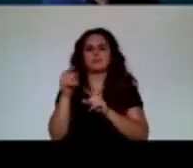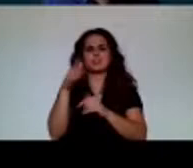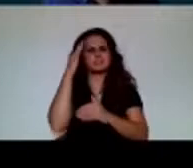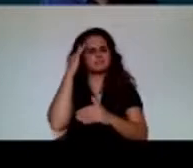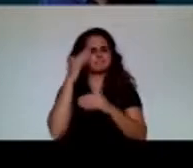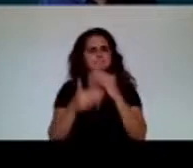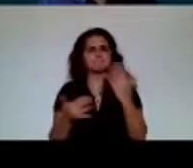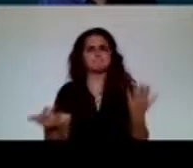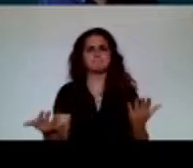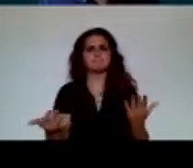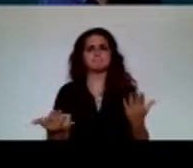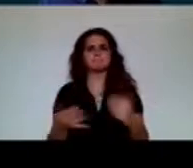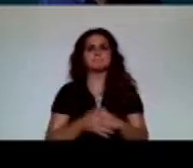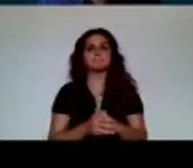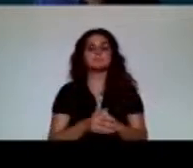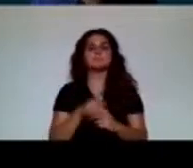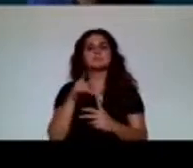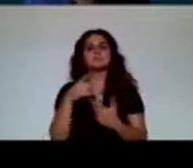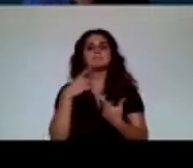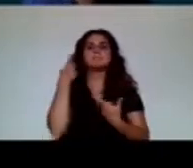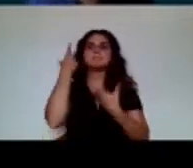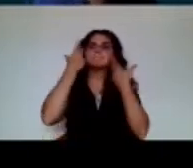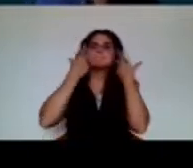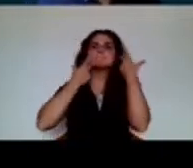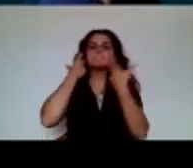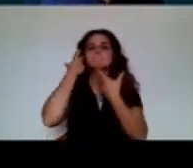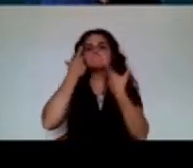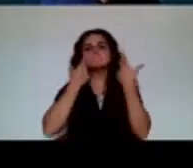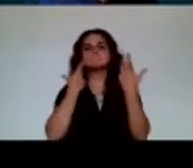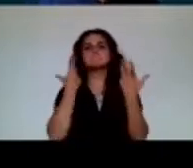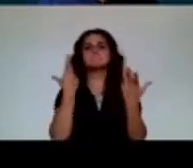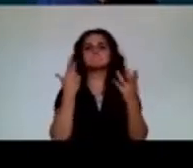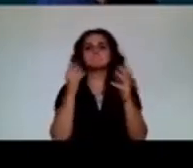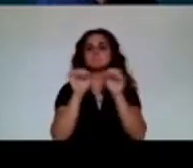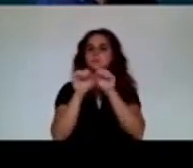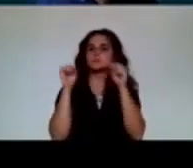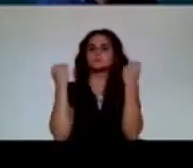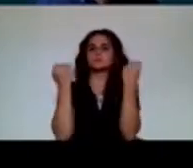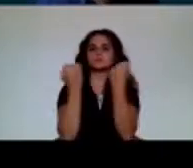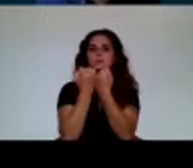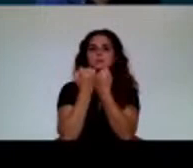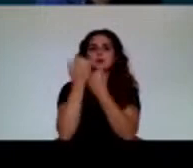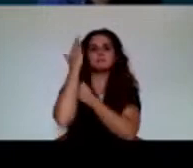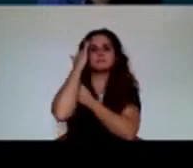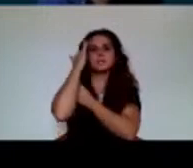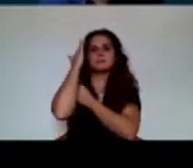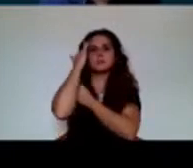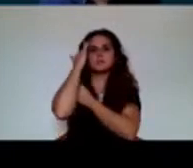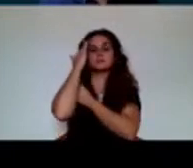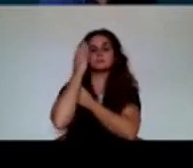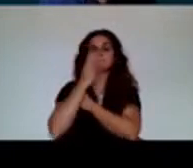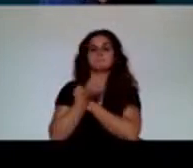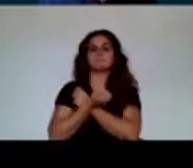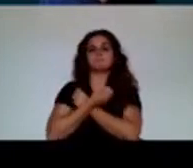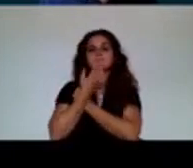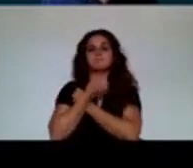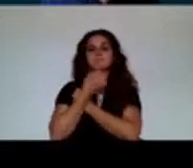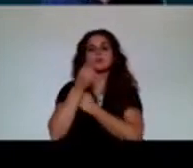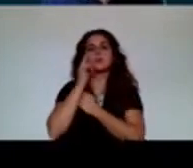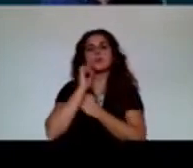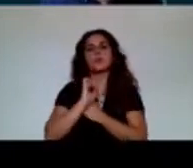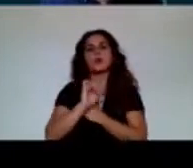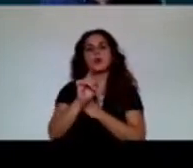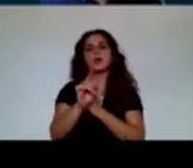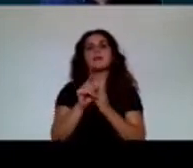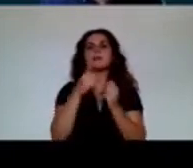actually happening? And she put forward social cognitive explanation. So basically, she proposed